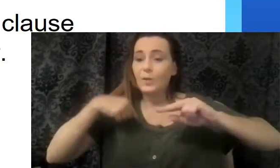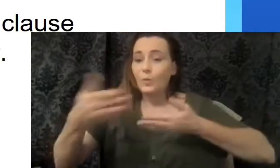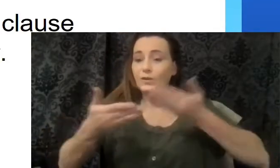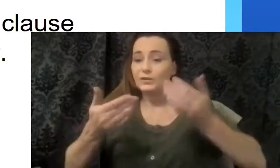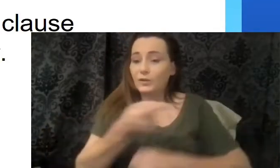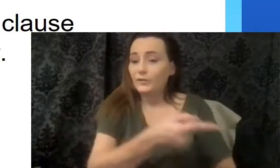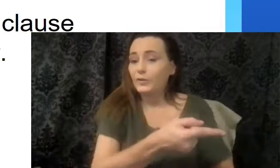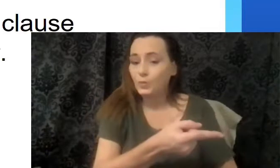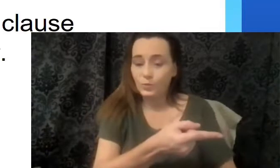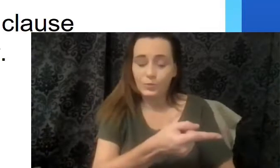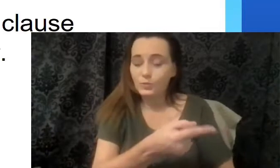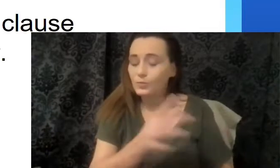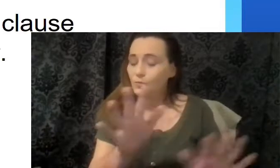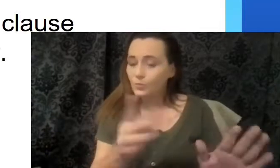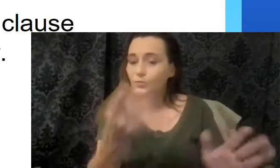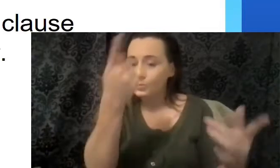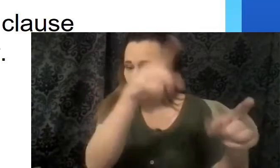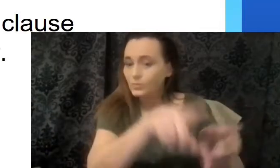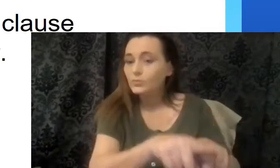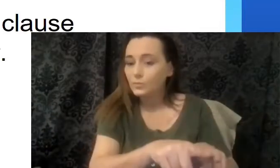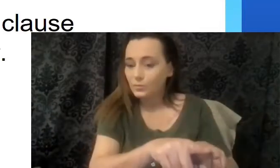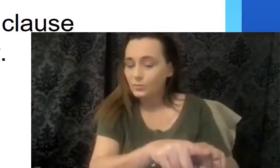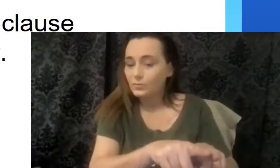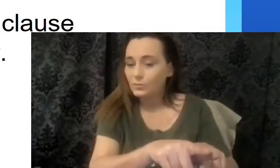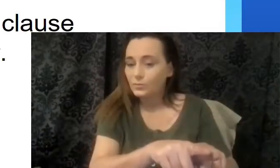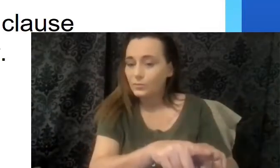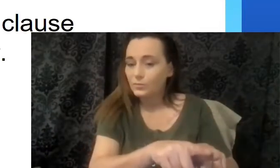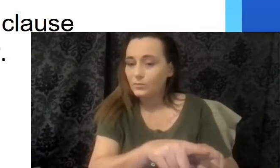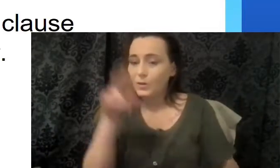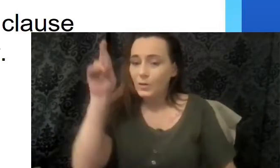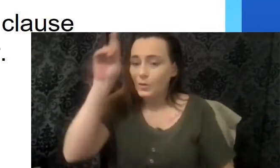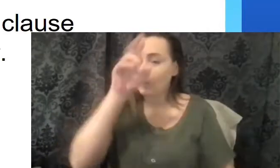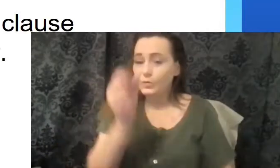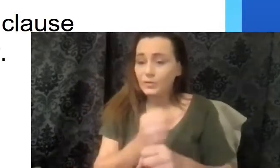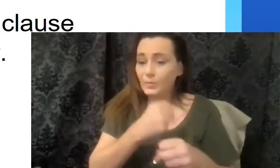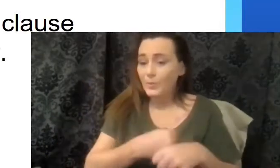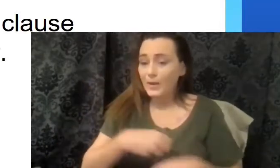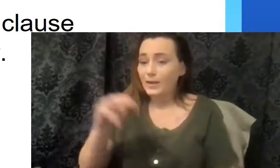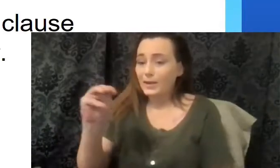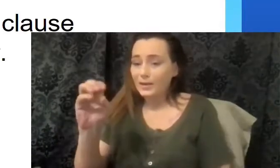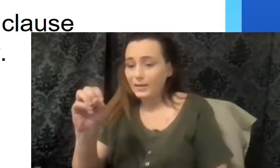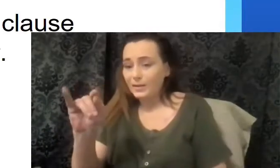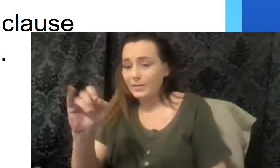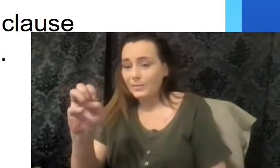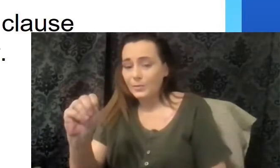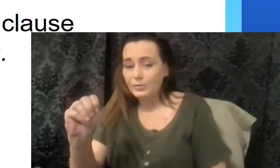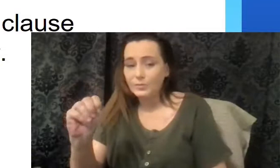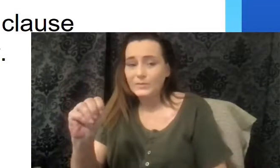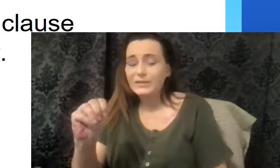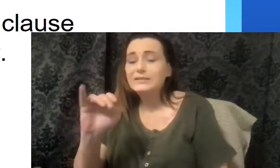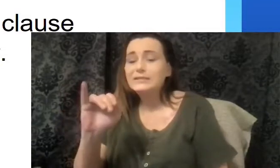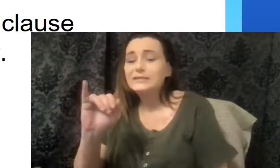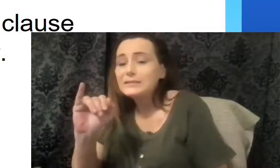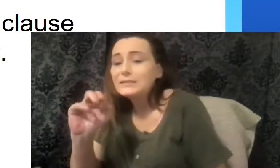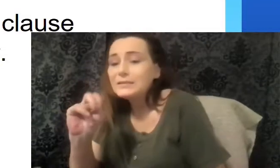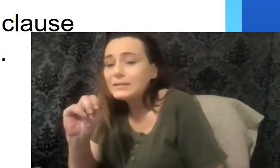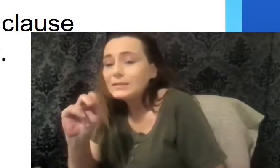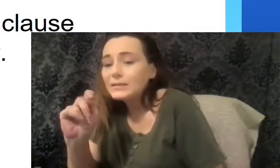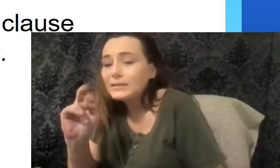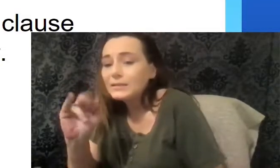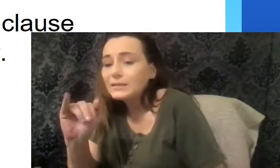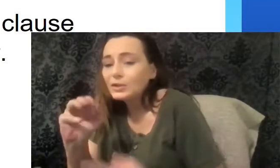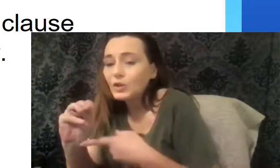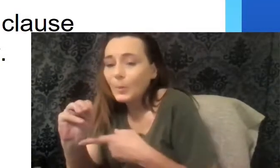otherwise. We're making, and the reason we're making these motions, it's an interim CARCAT. It's to deal with